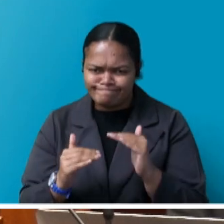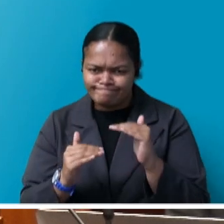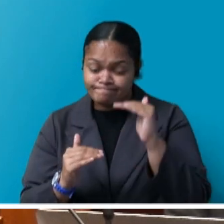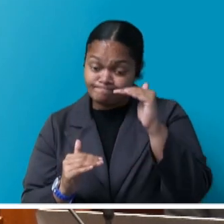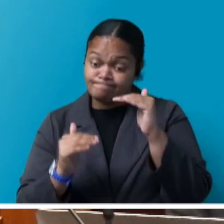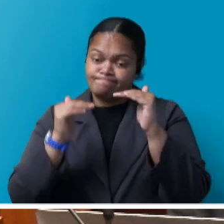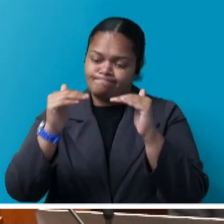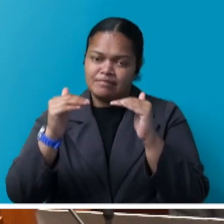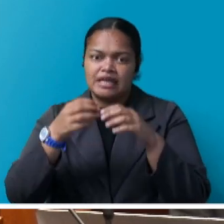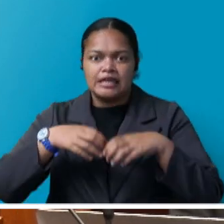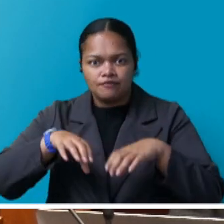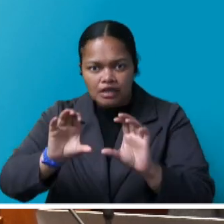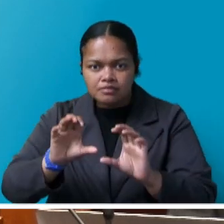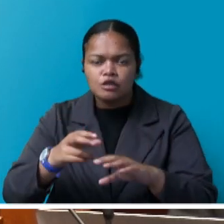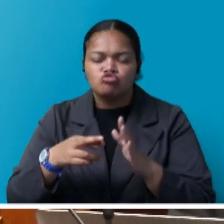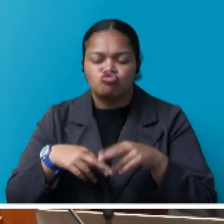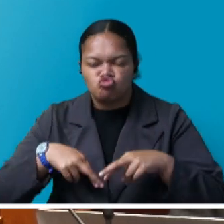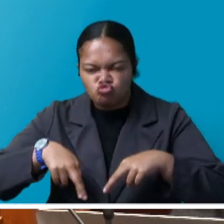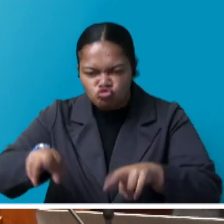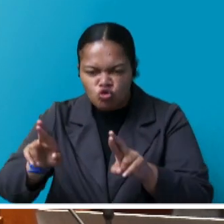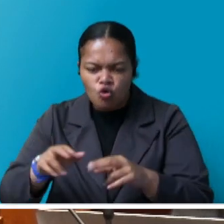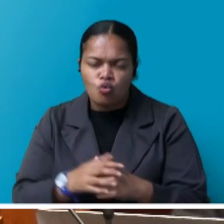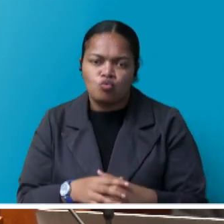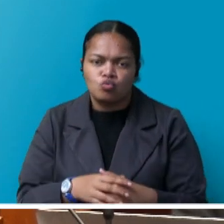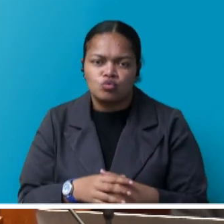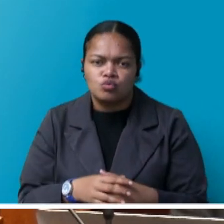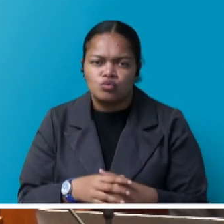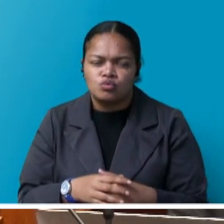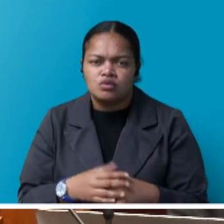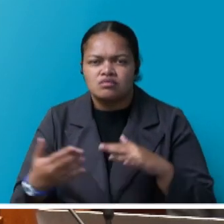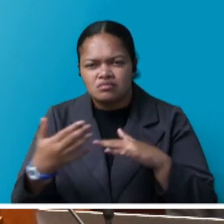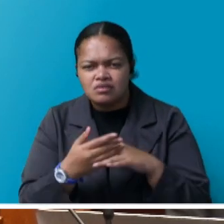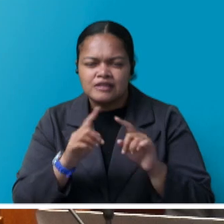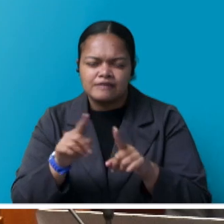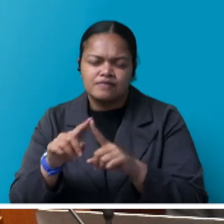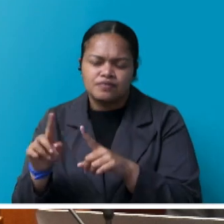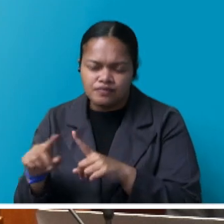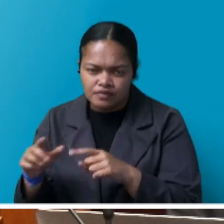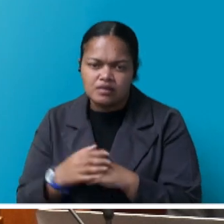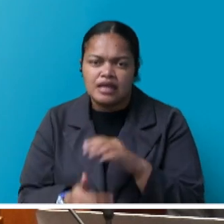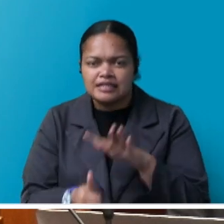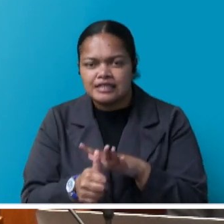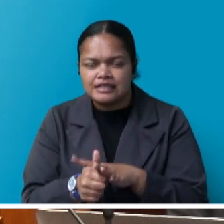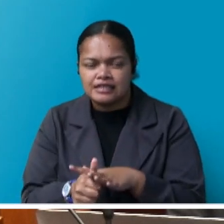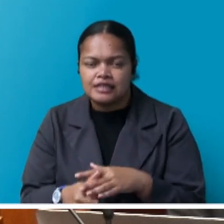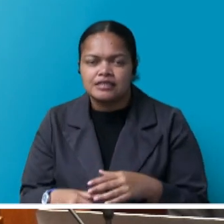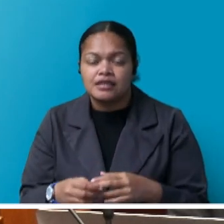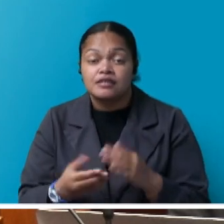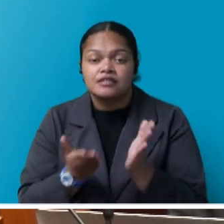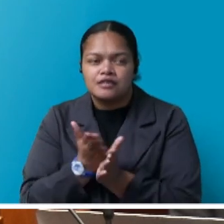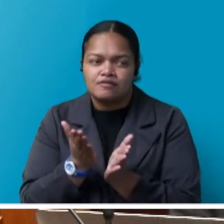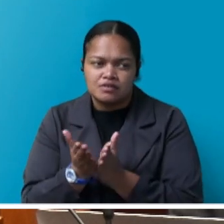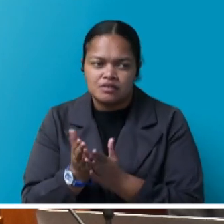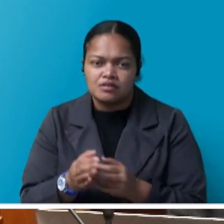infrastructure, improving roads, bridges, and water supply systems to enhance connectivity and access to essential services, especially